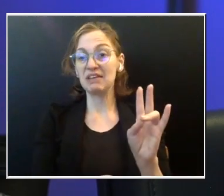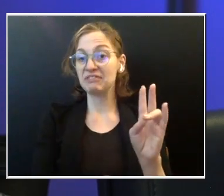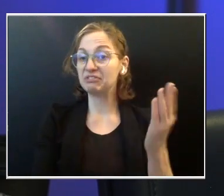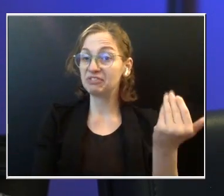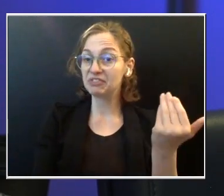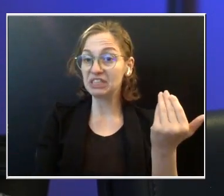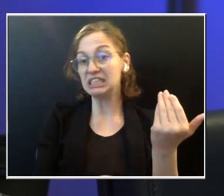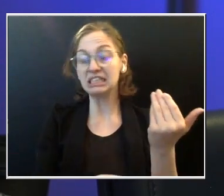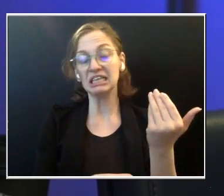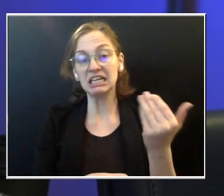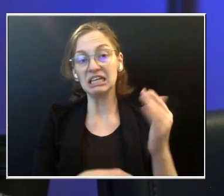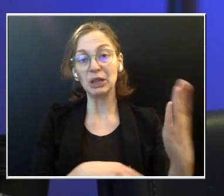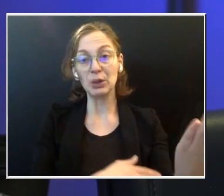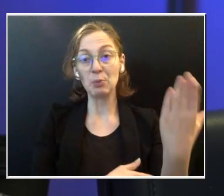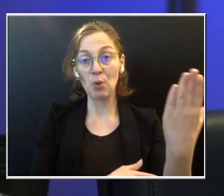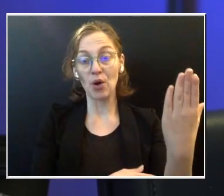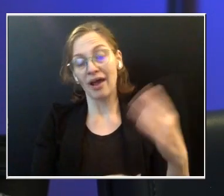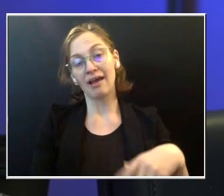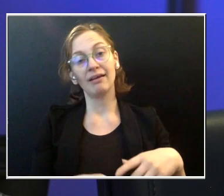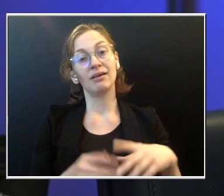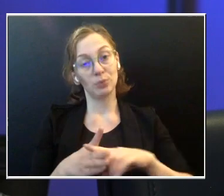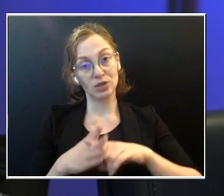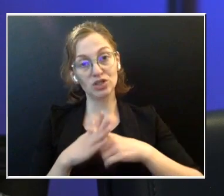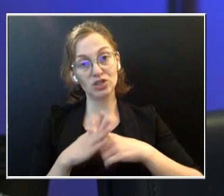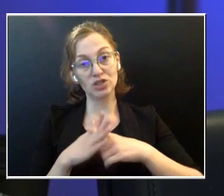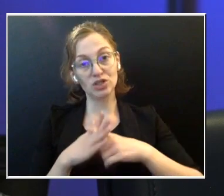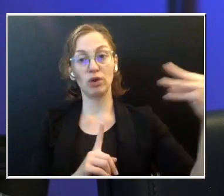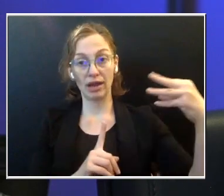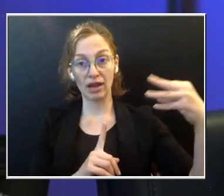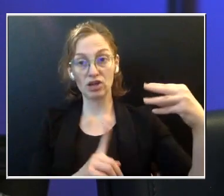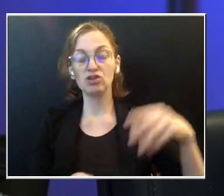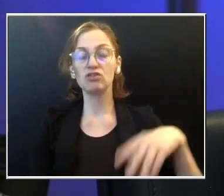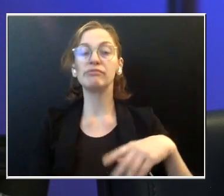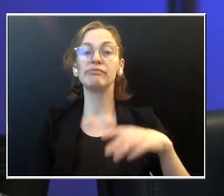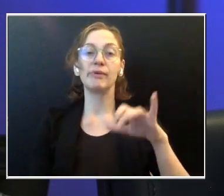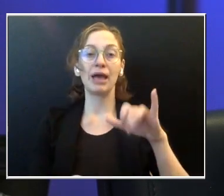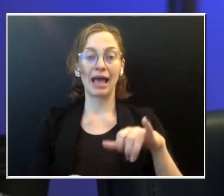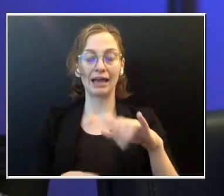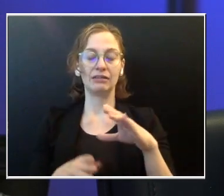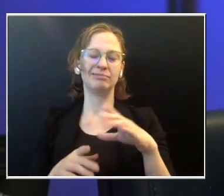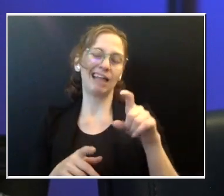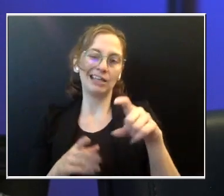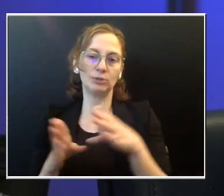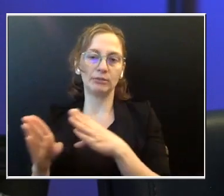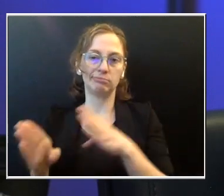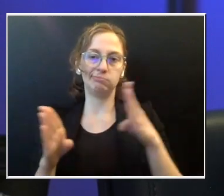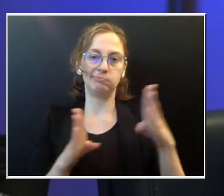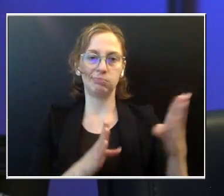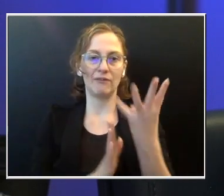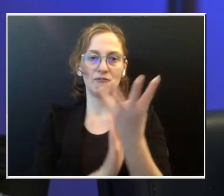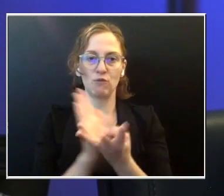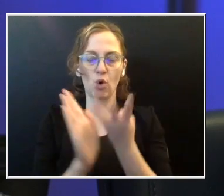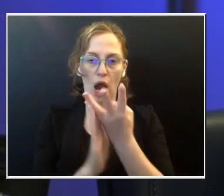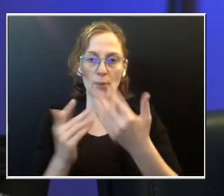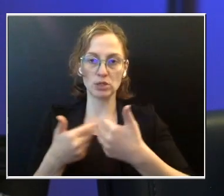they had to be spaced at least 4 hours apart. And so I would be here until 4:30 or 5 in the